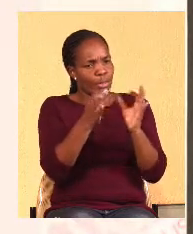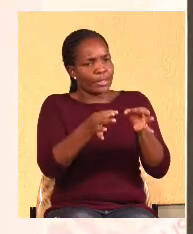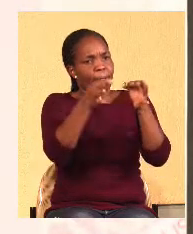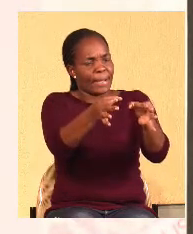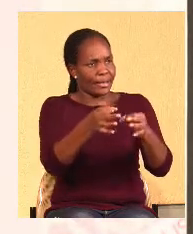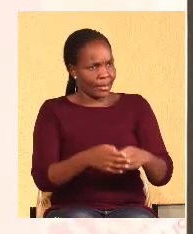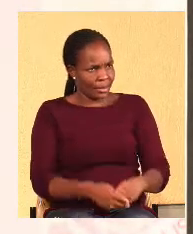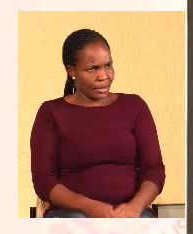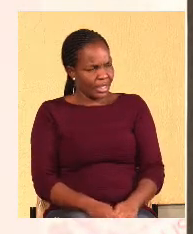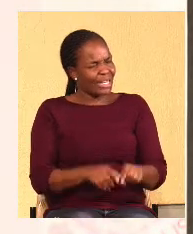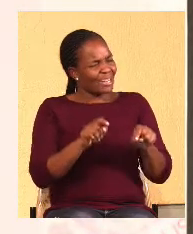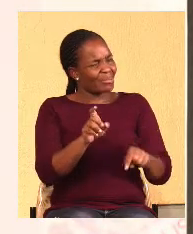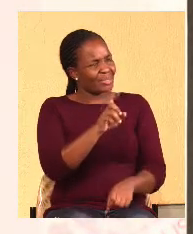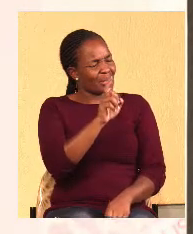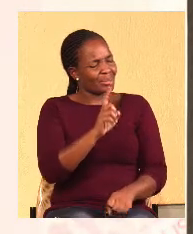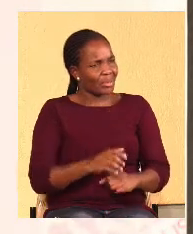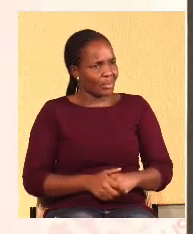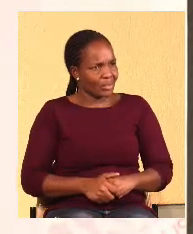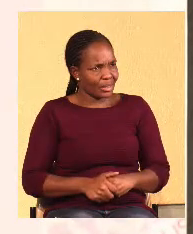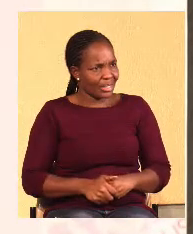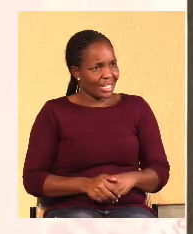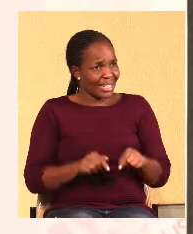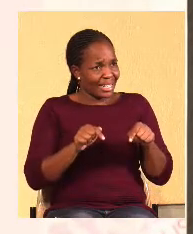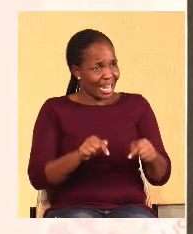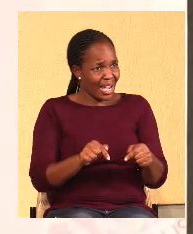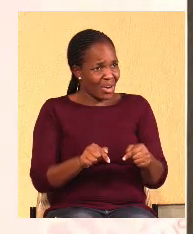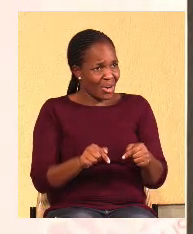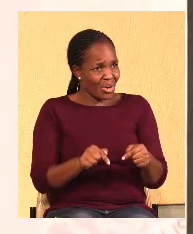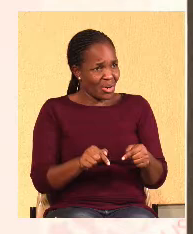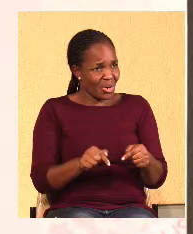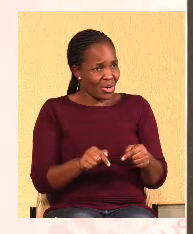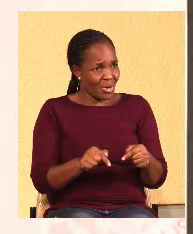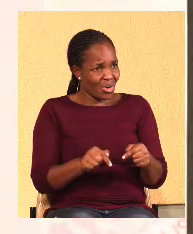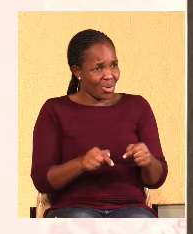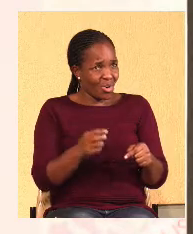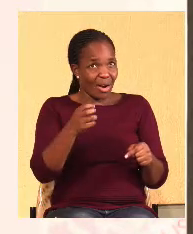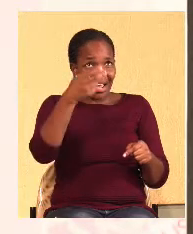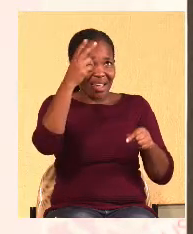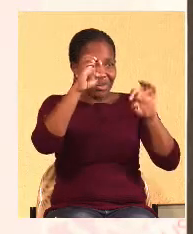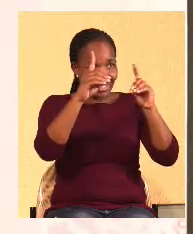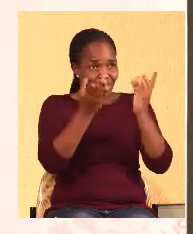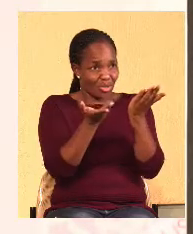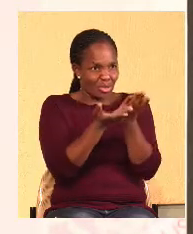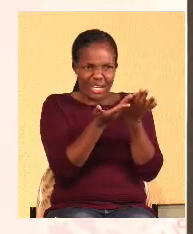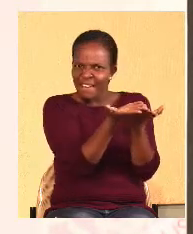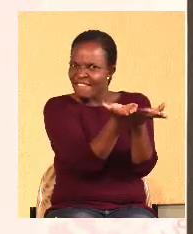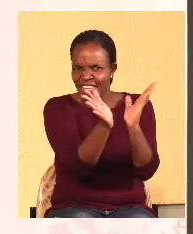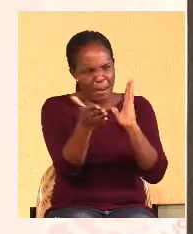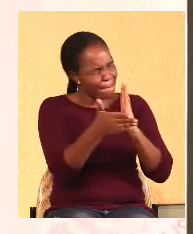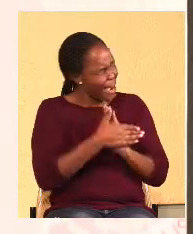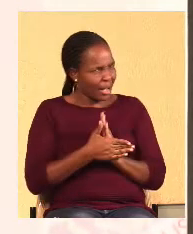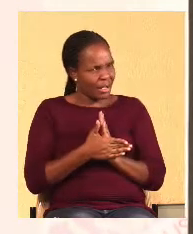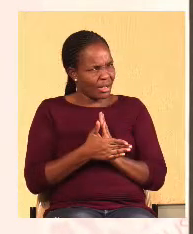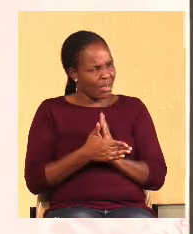schools and higher education institutions has now been indefinitely closed? Can that be the